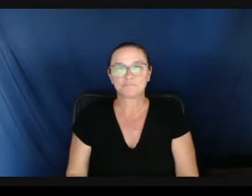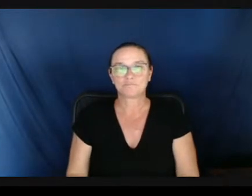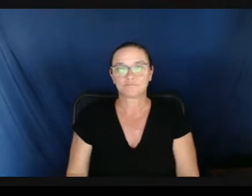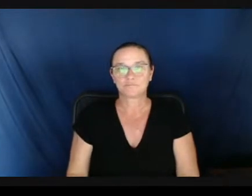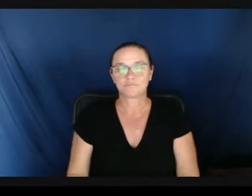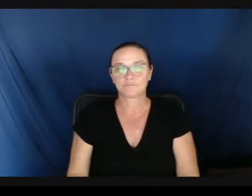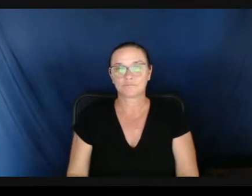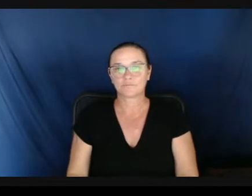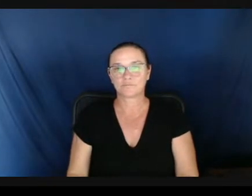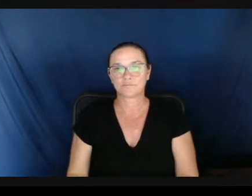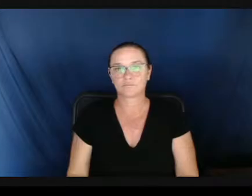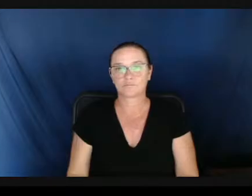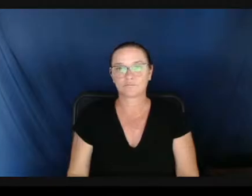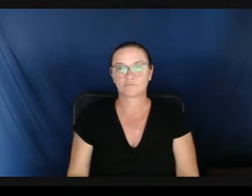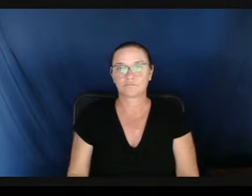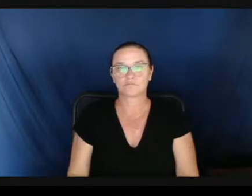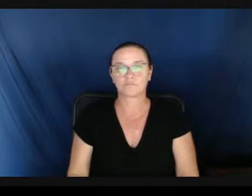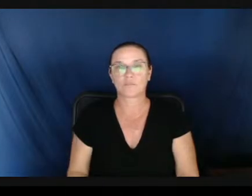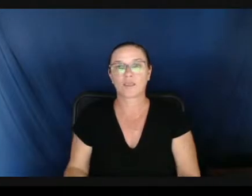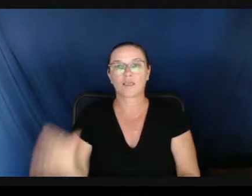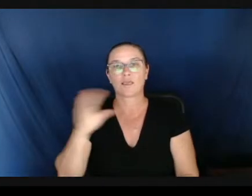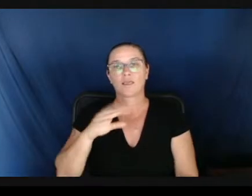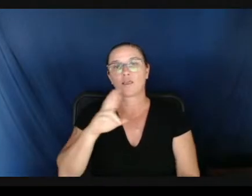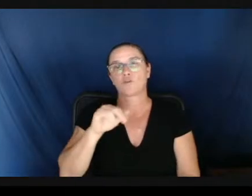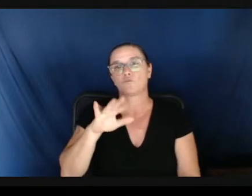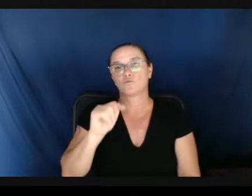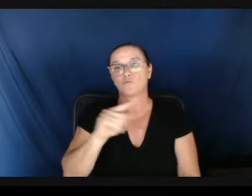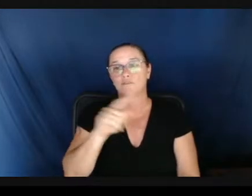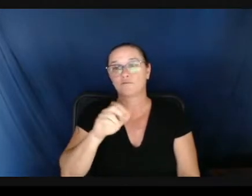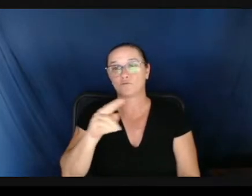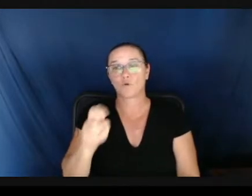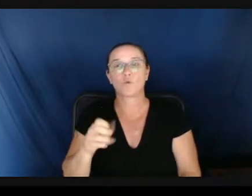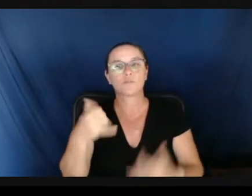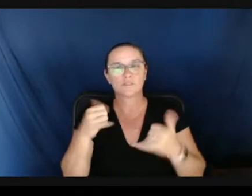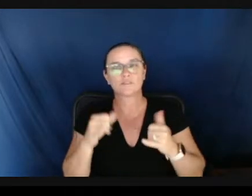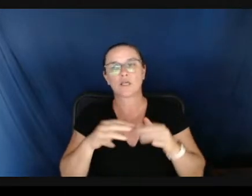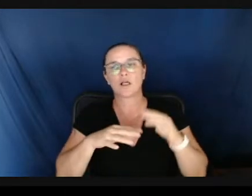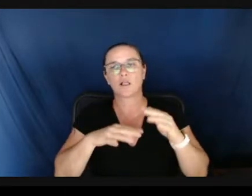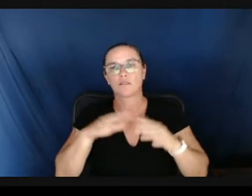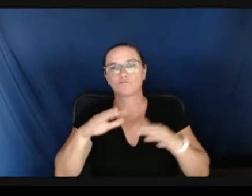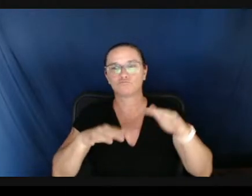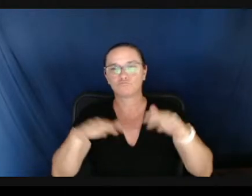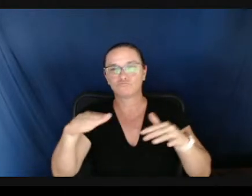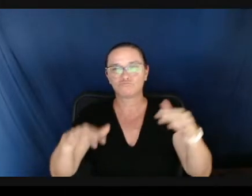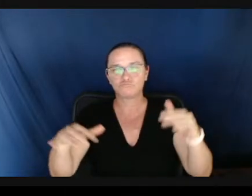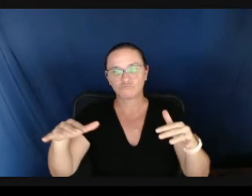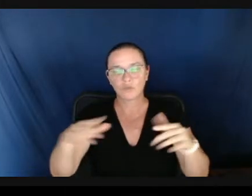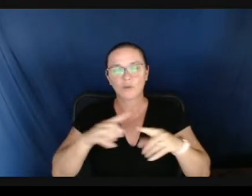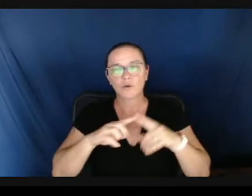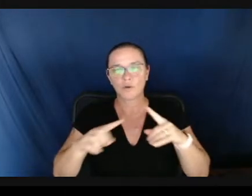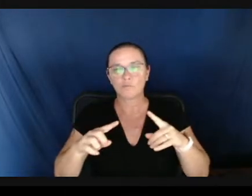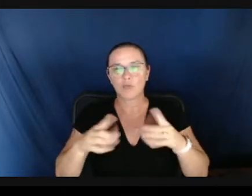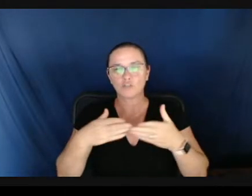And over in the rift zone, still some variation within there, but overall trending downwards ever